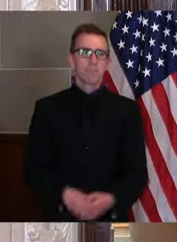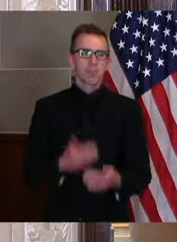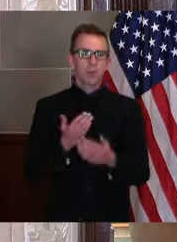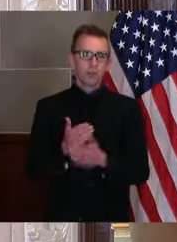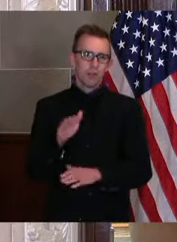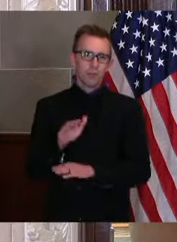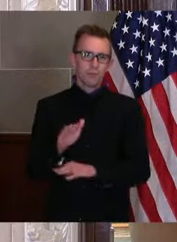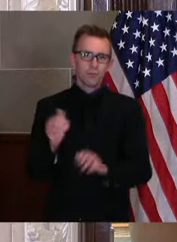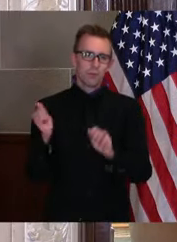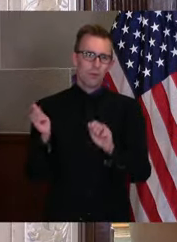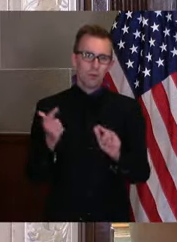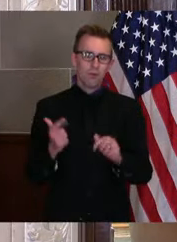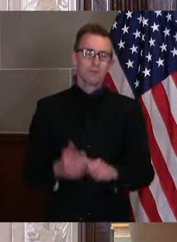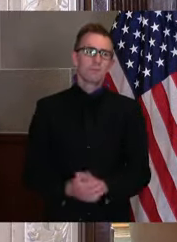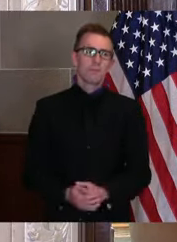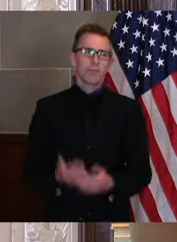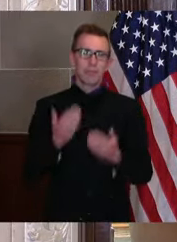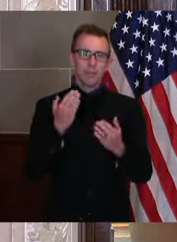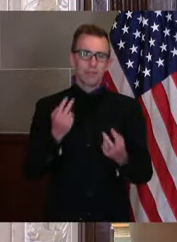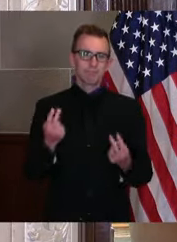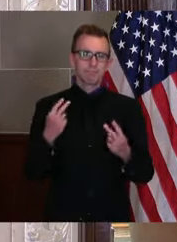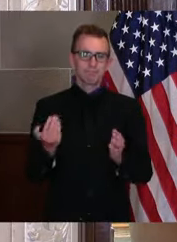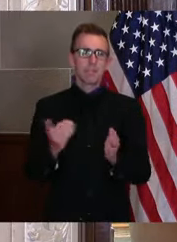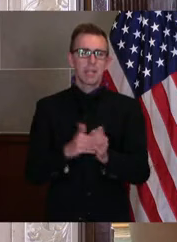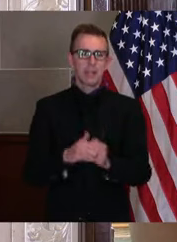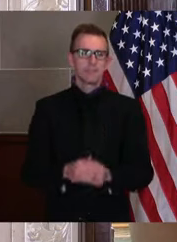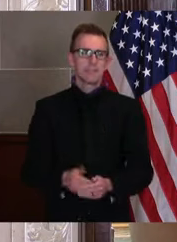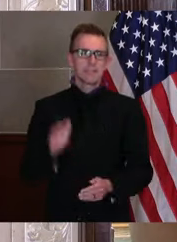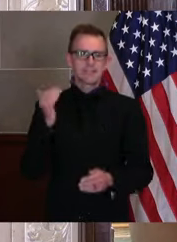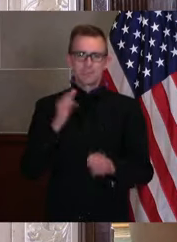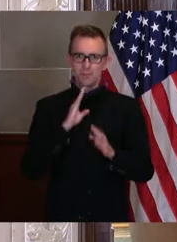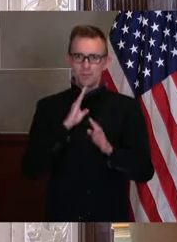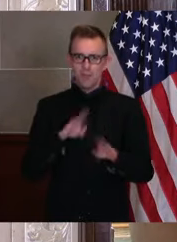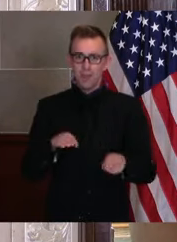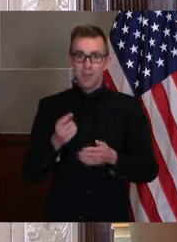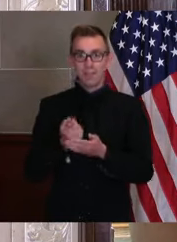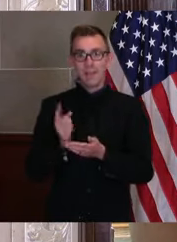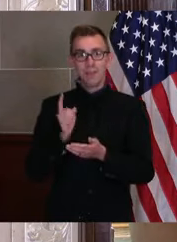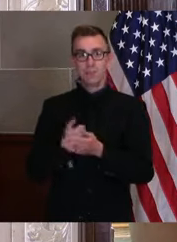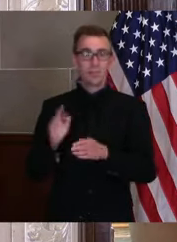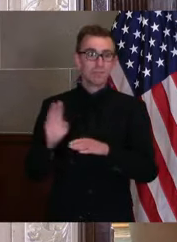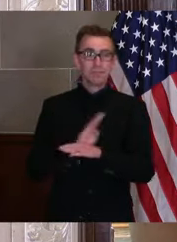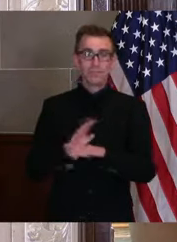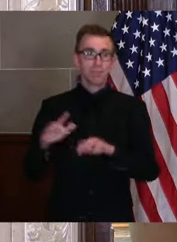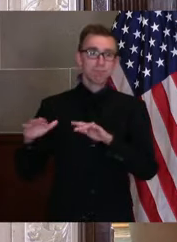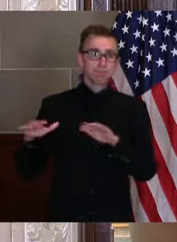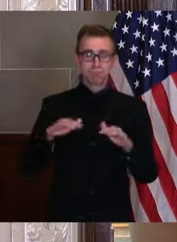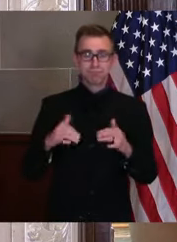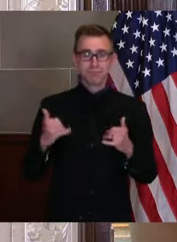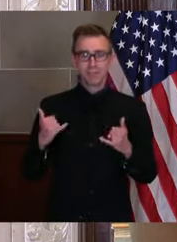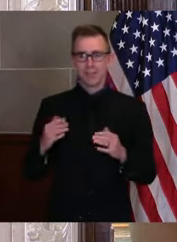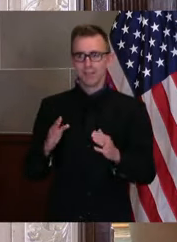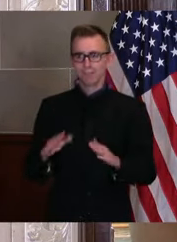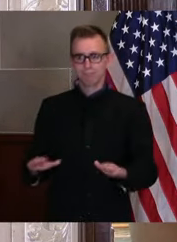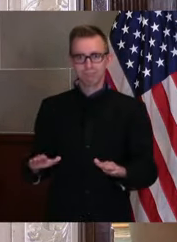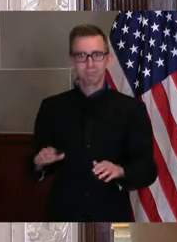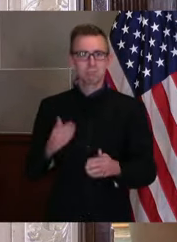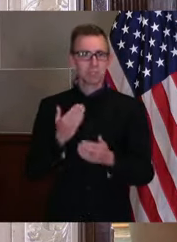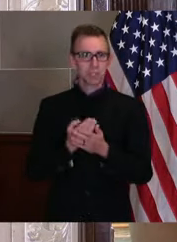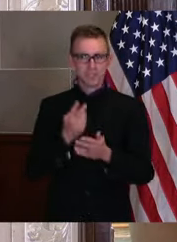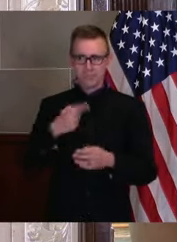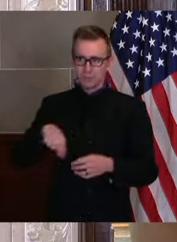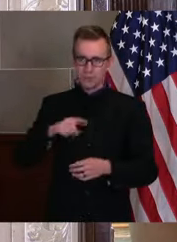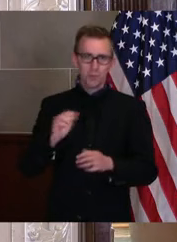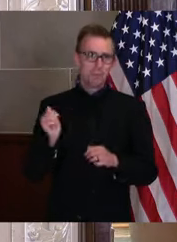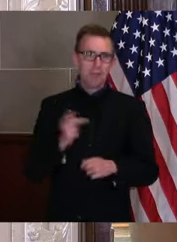Good afternoon, everyone, and thanks for being back. This place seems kind of quiet after last week in here, but good to see everybody back. I